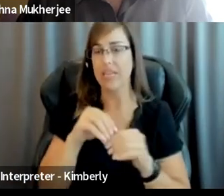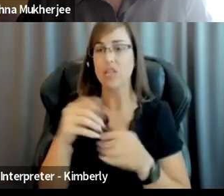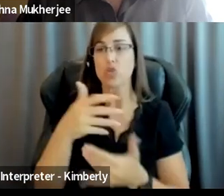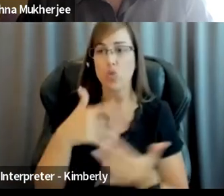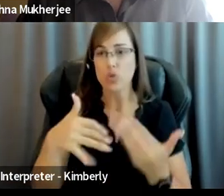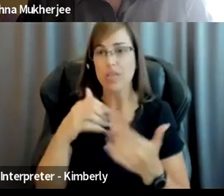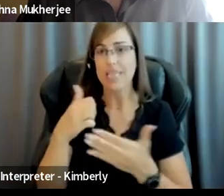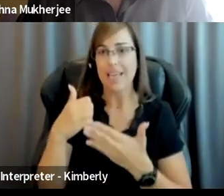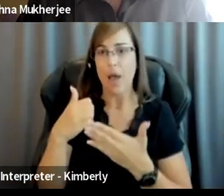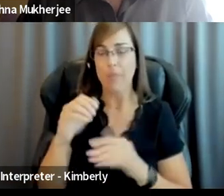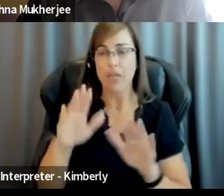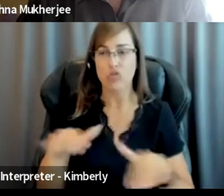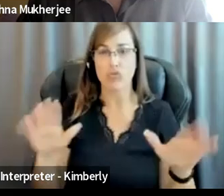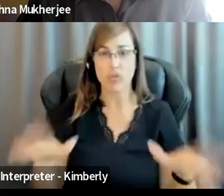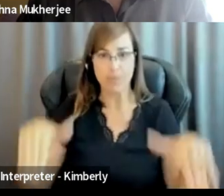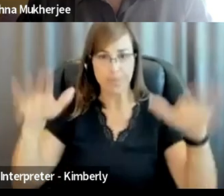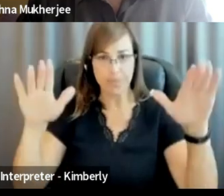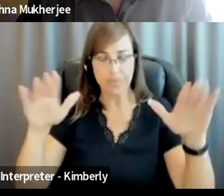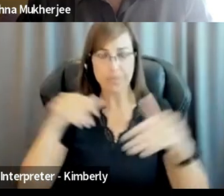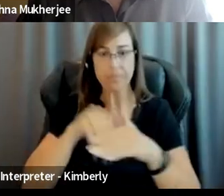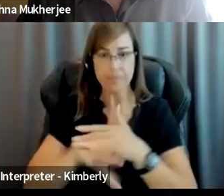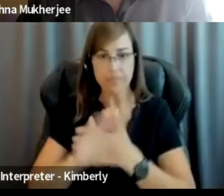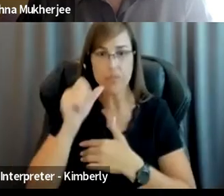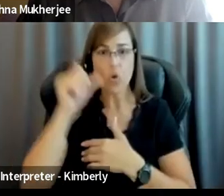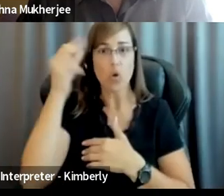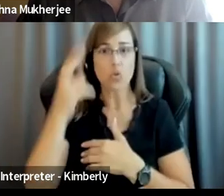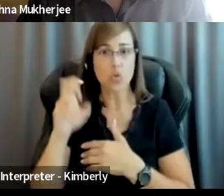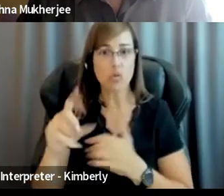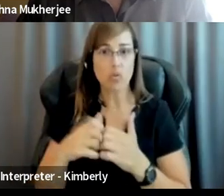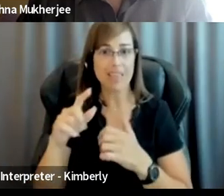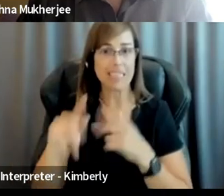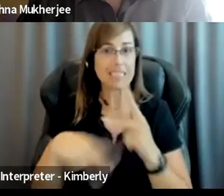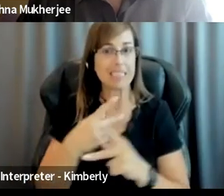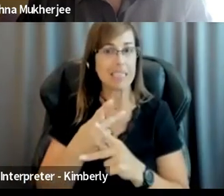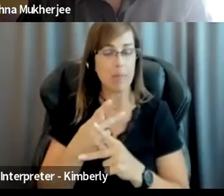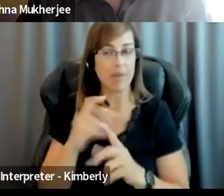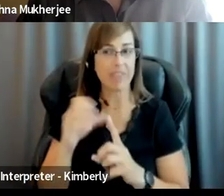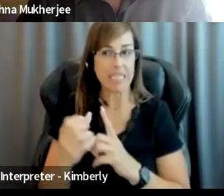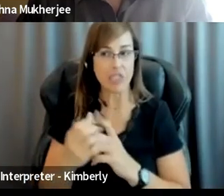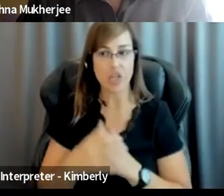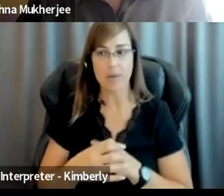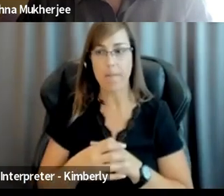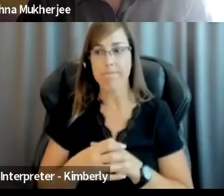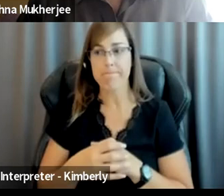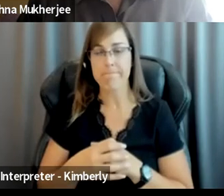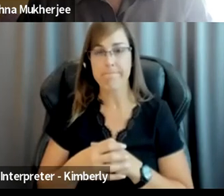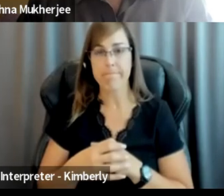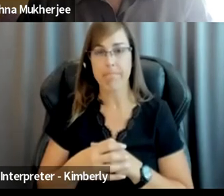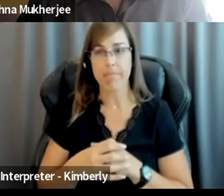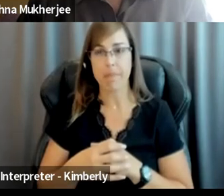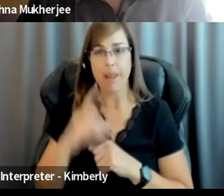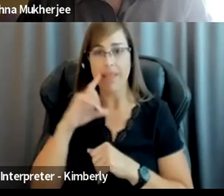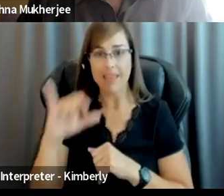and helping children grow up and enter adulthood with these types of conditions. I think that's, you